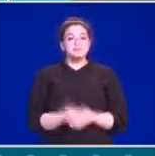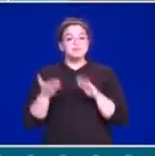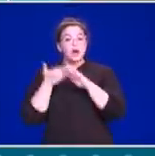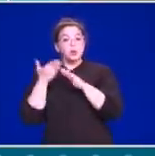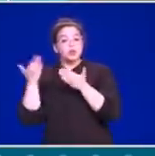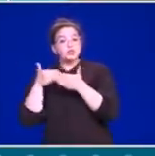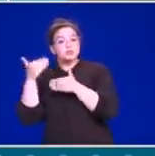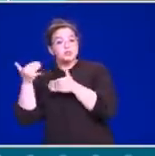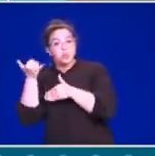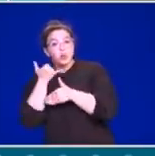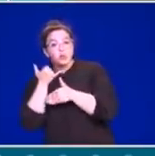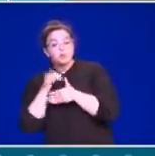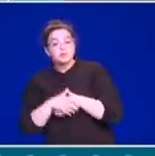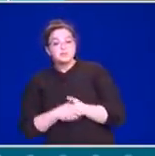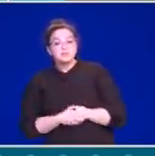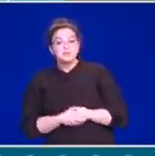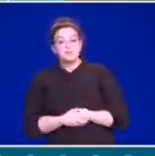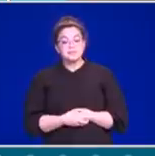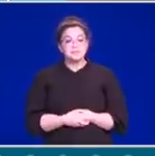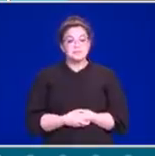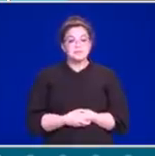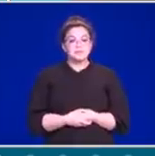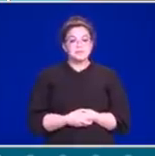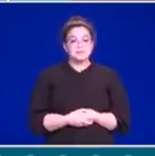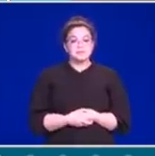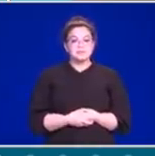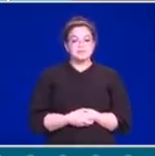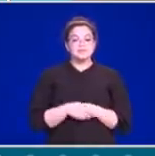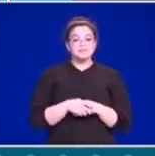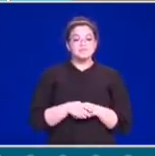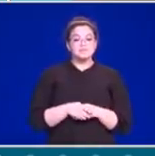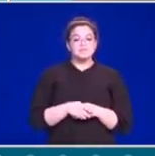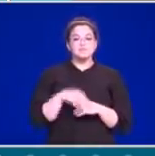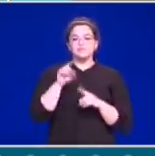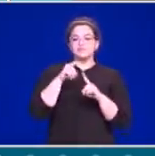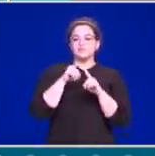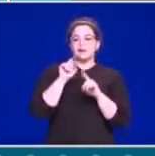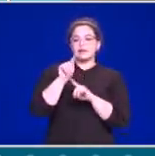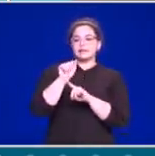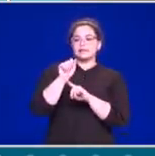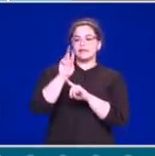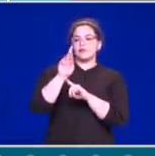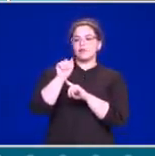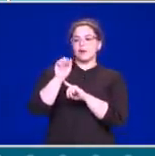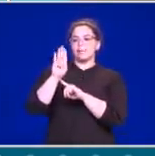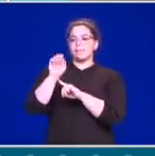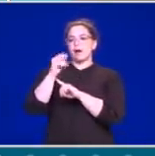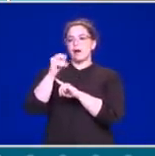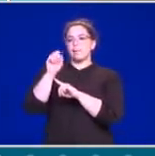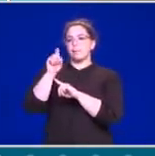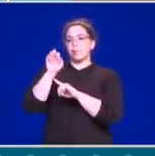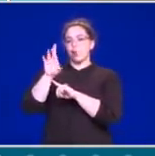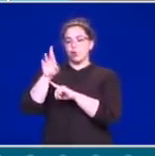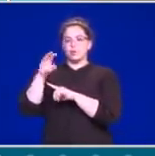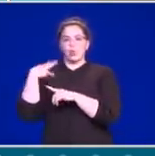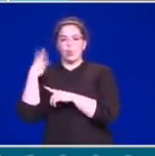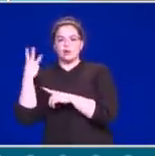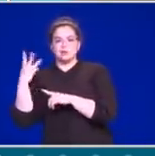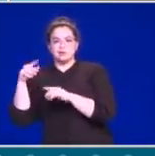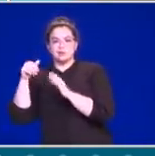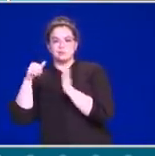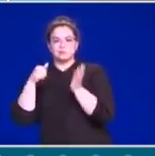Operator, do we have our next caller? And the next question is coming from Tara Bahampour of the Washington Post. Your line is